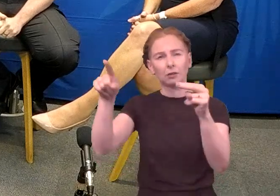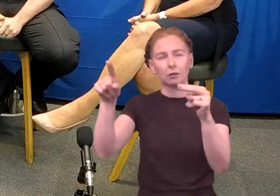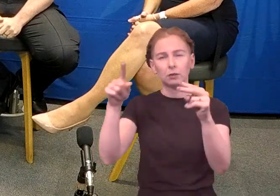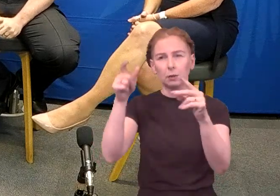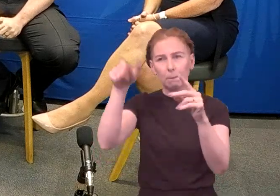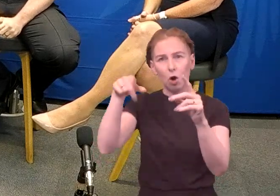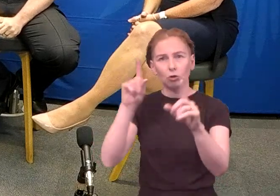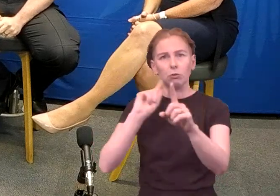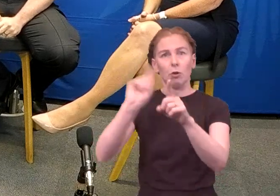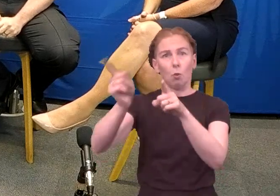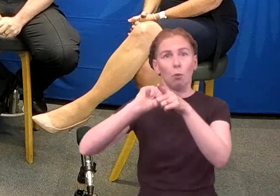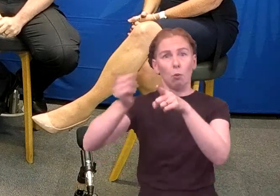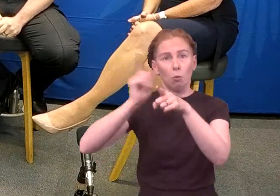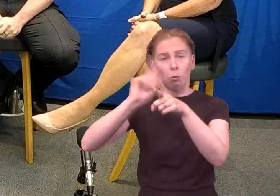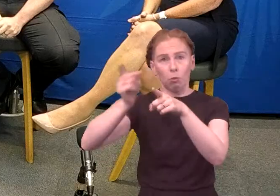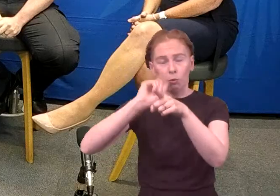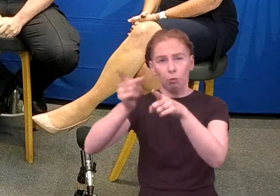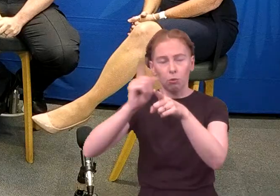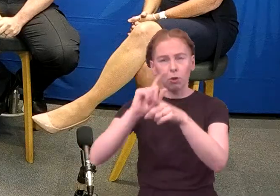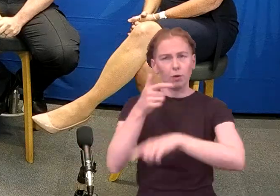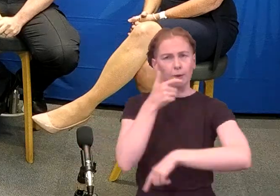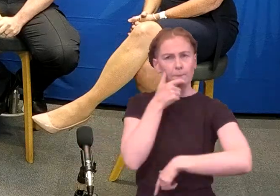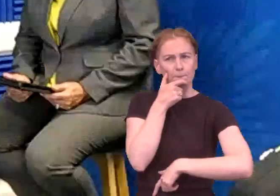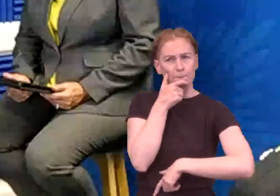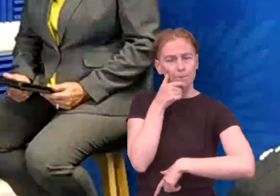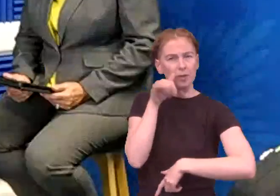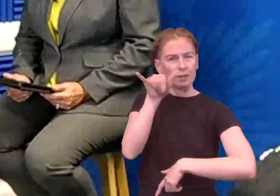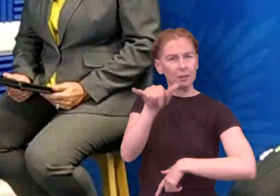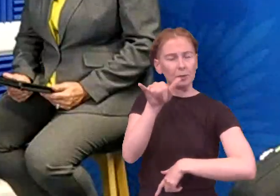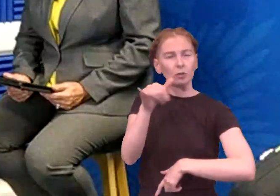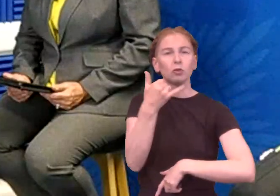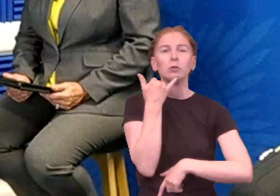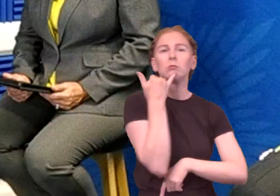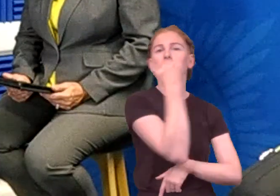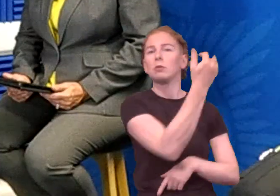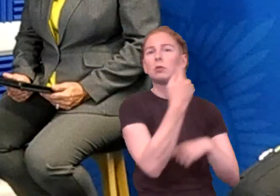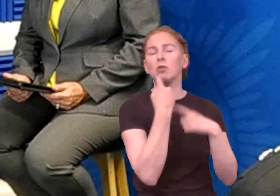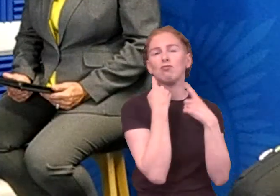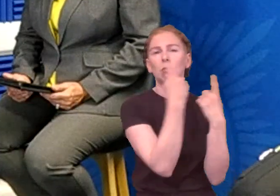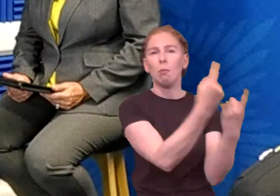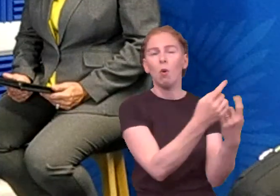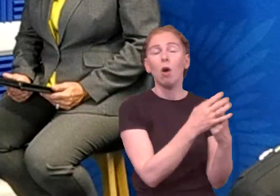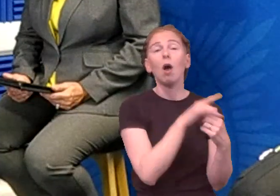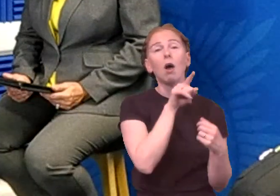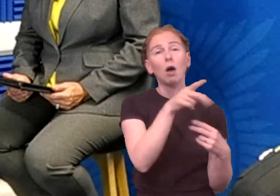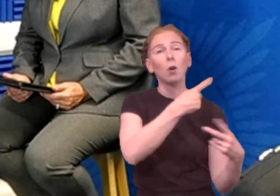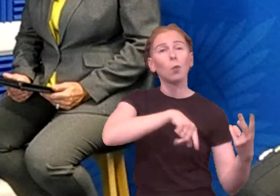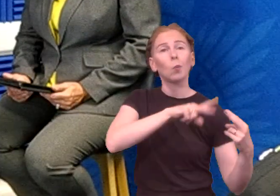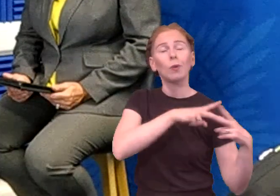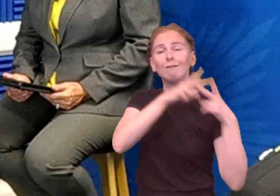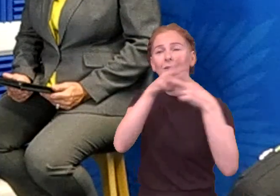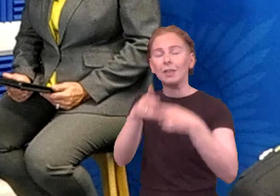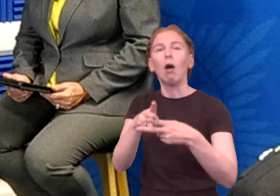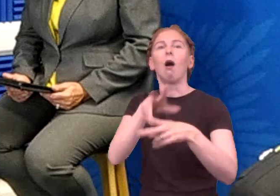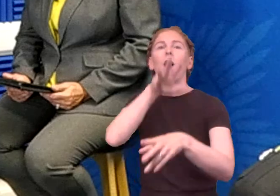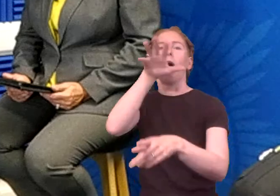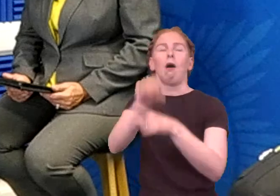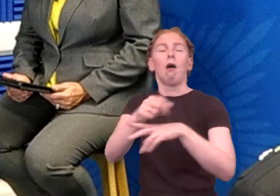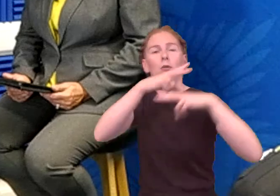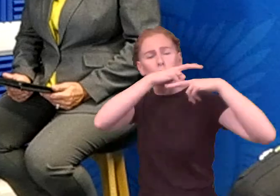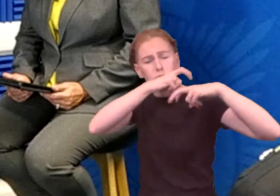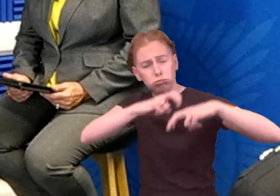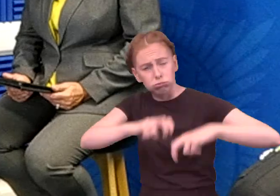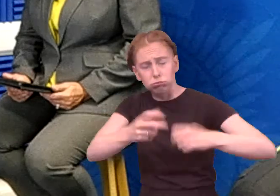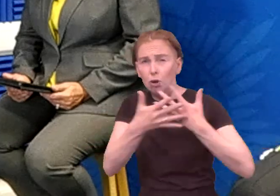until we got inside we realised what we were dealing with. And having been on several warrants in my career to do with drug